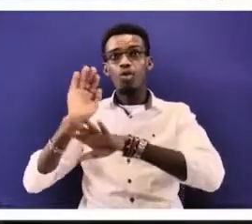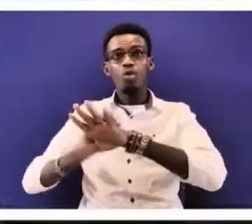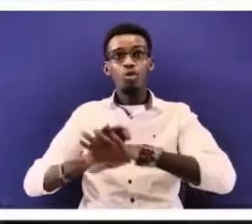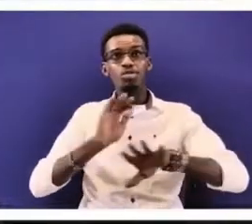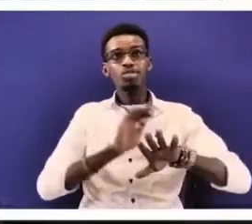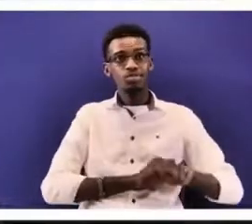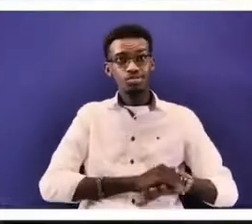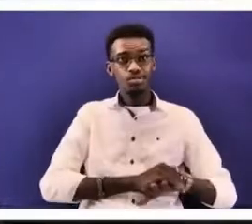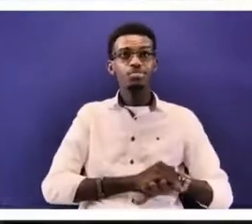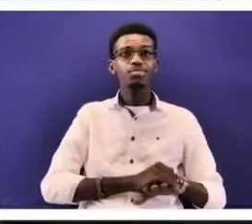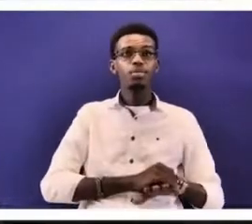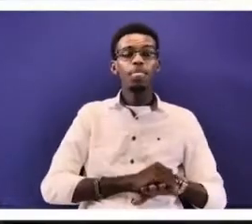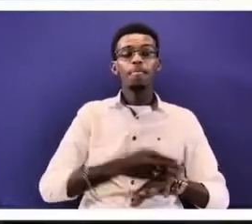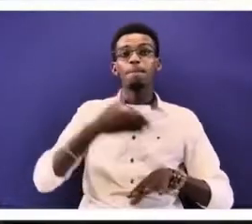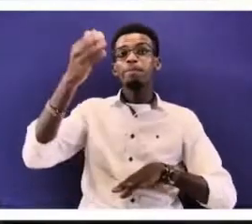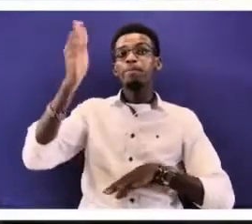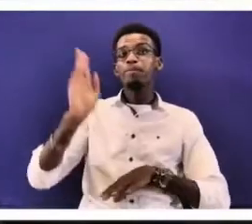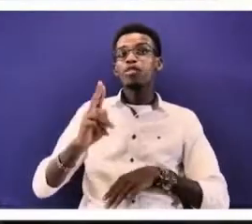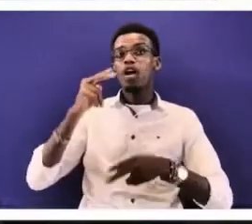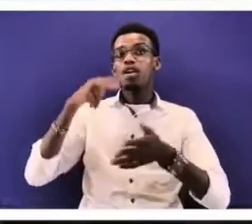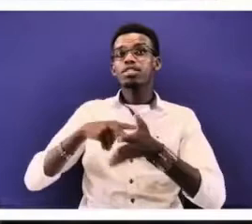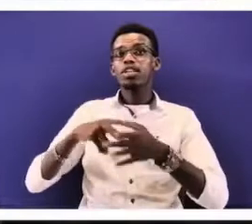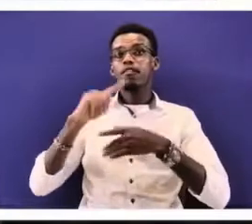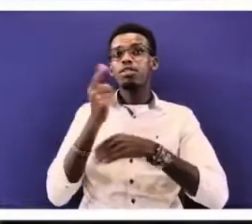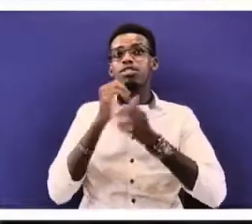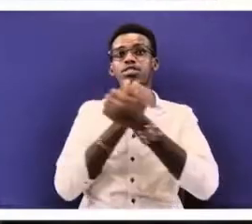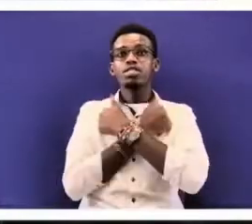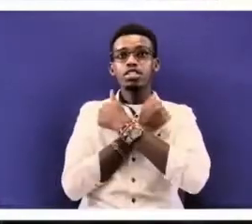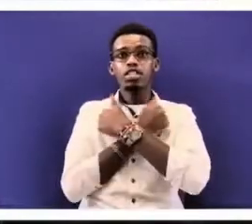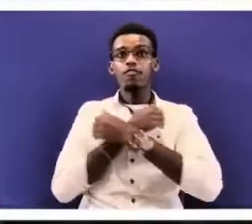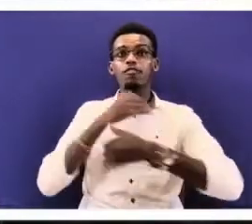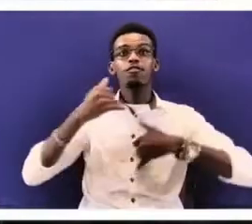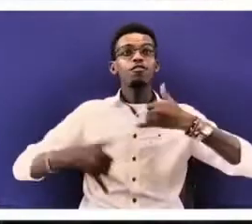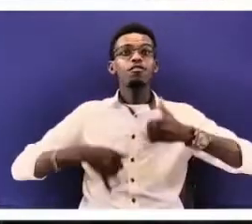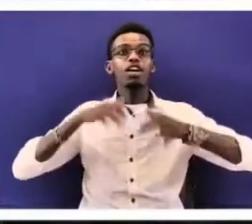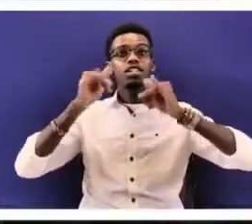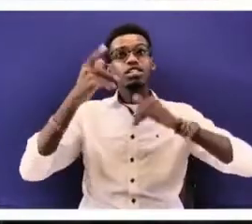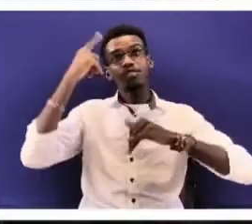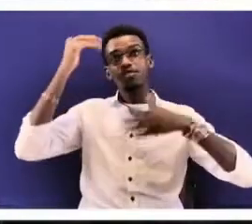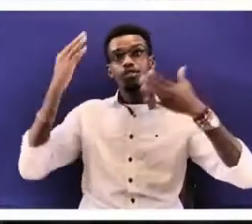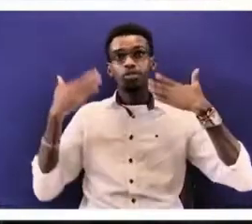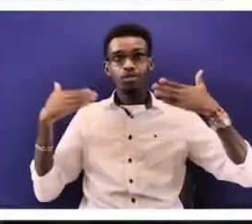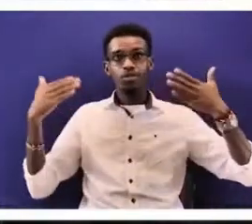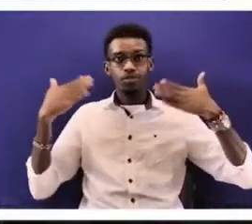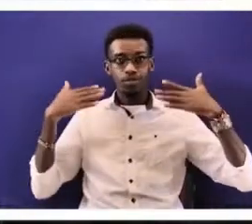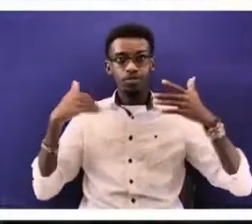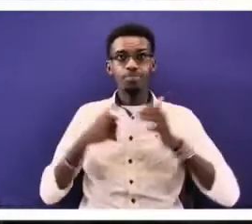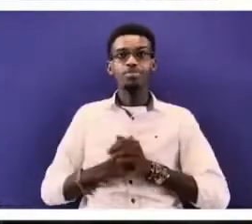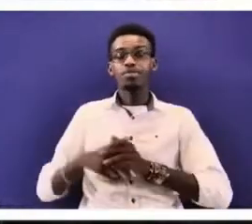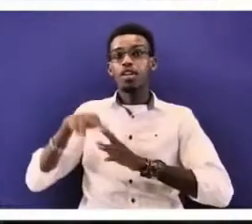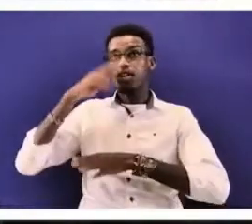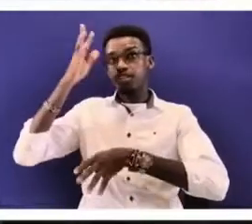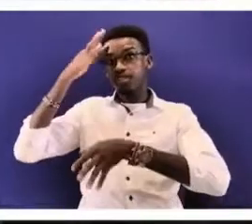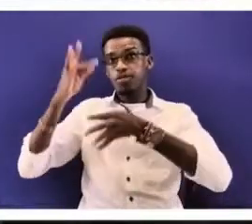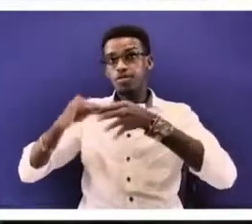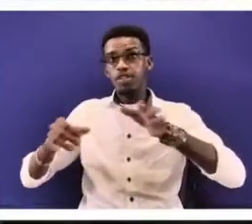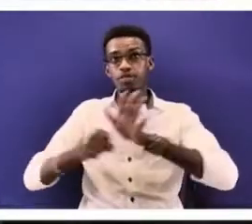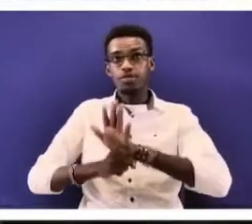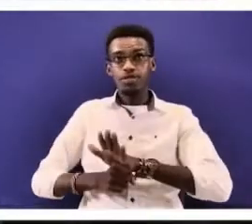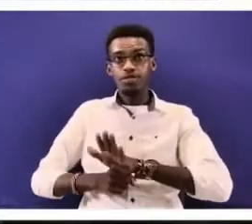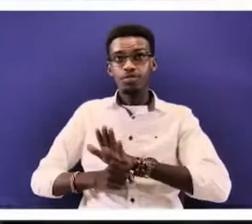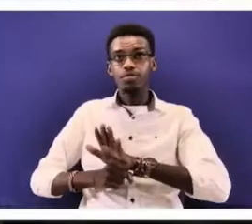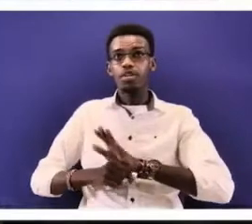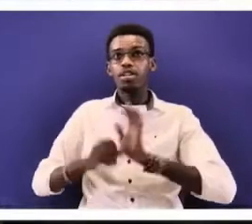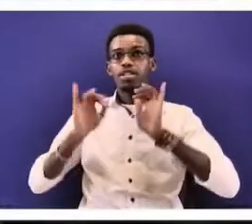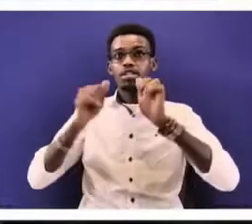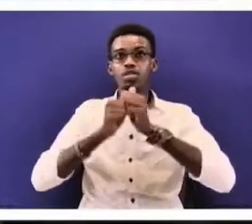good. God's steadfast love endureth forever. His faithfulness throughout